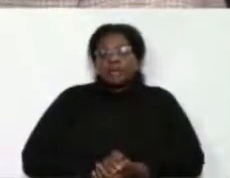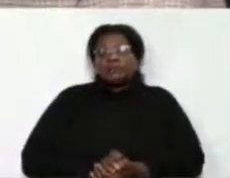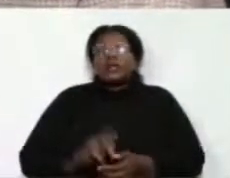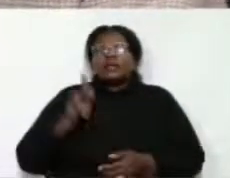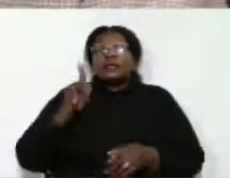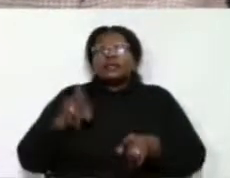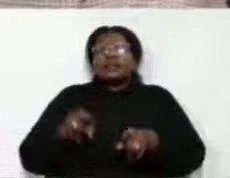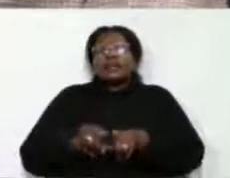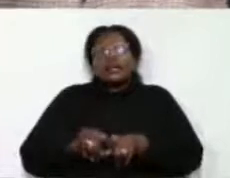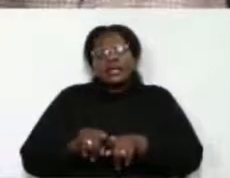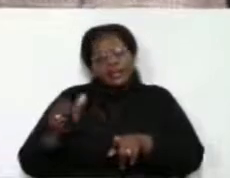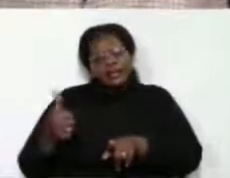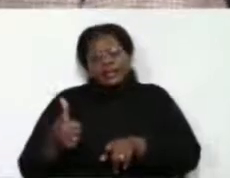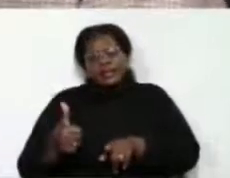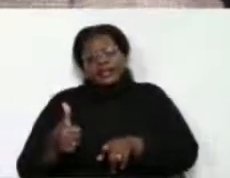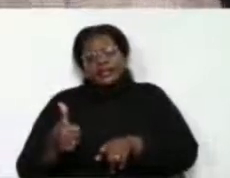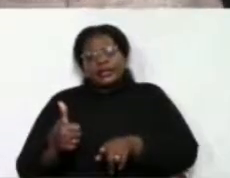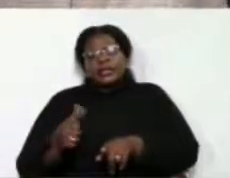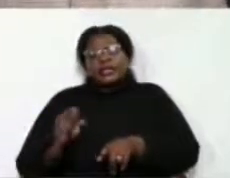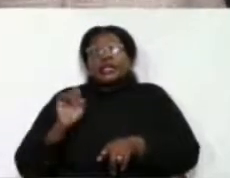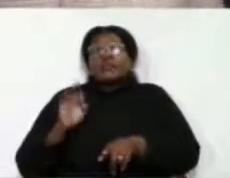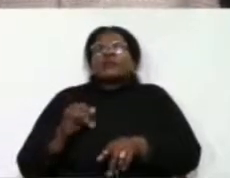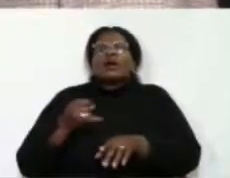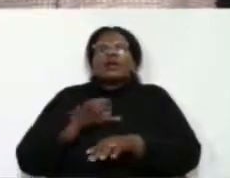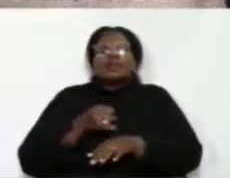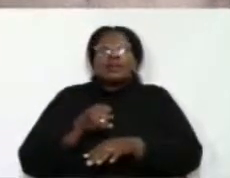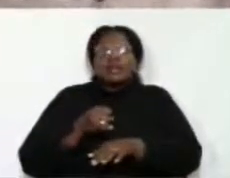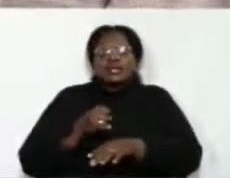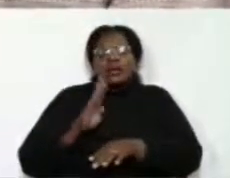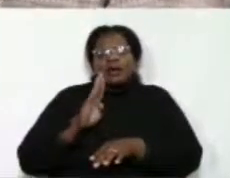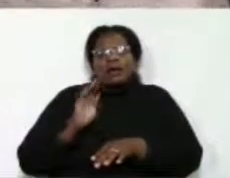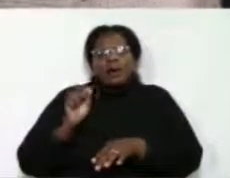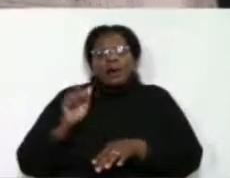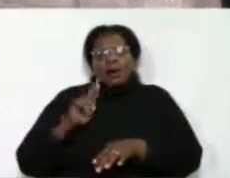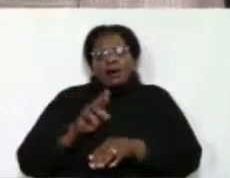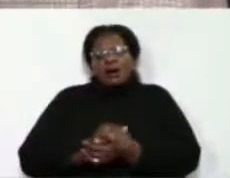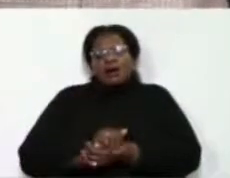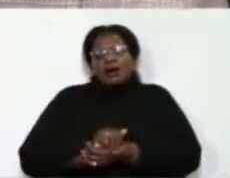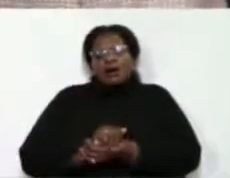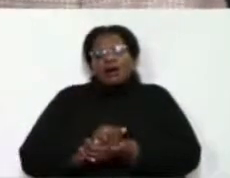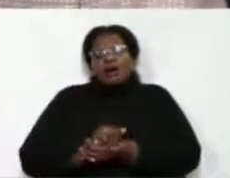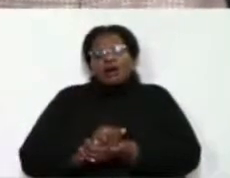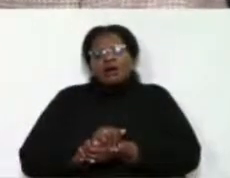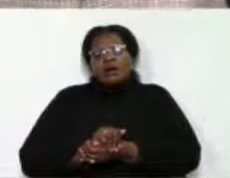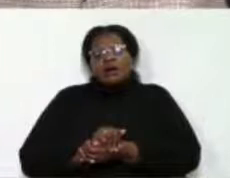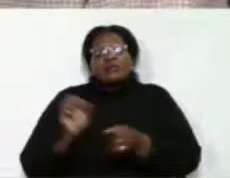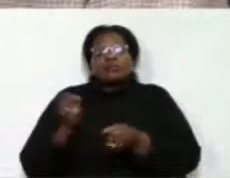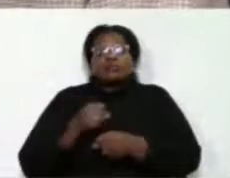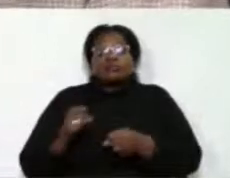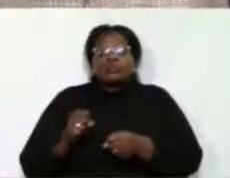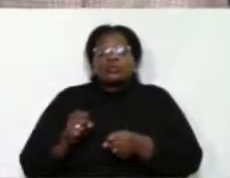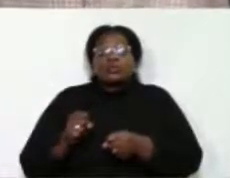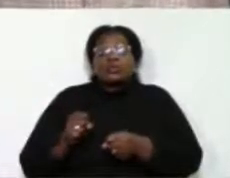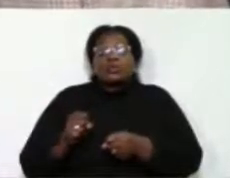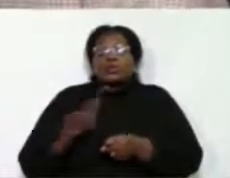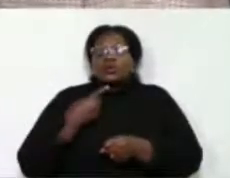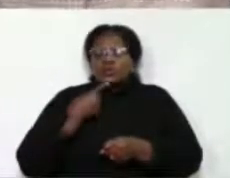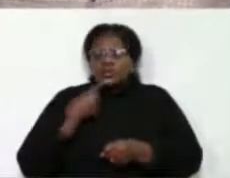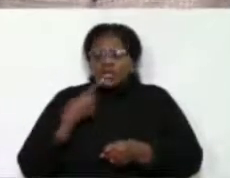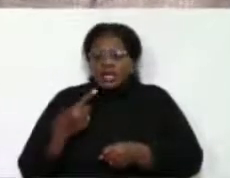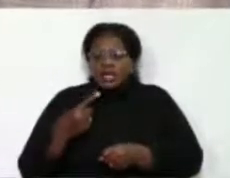are in the bar and they're giving you all sorts of advice, you're not going to sue them afterwards, because they've just got a mentor